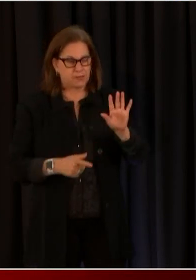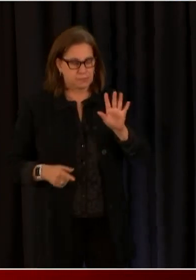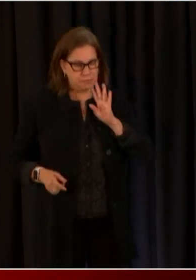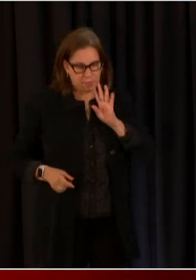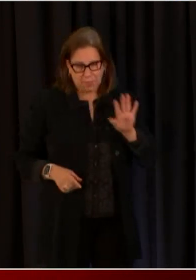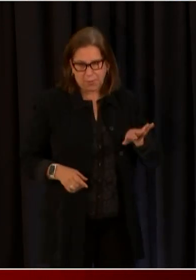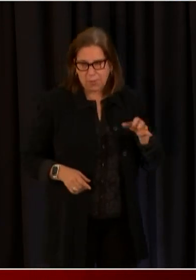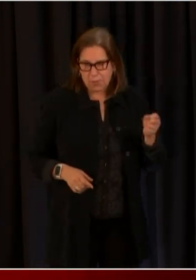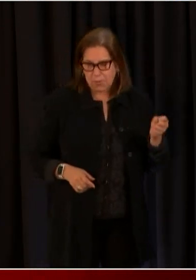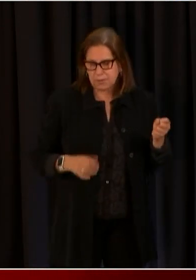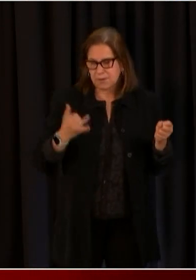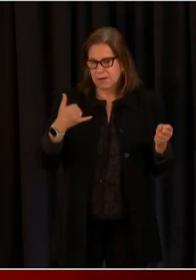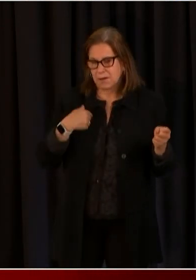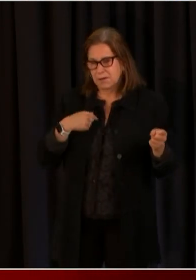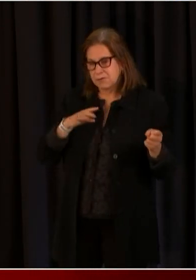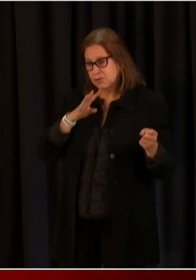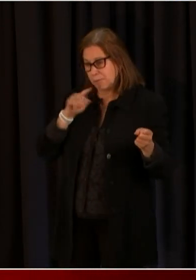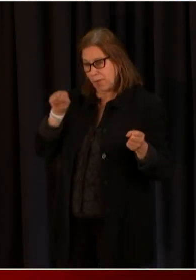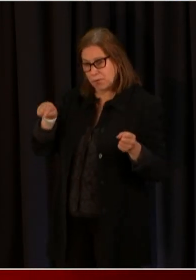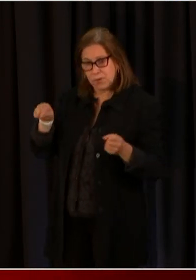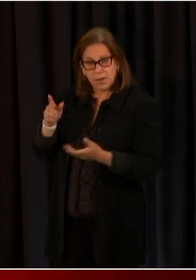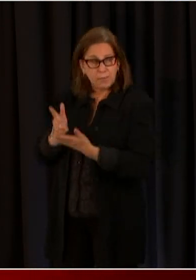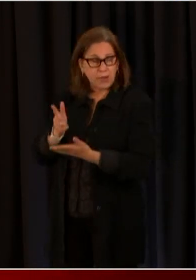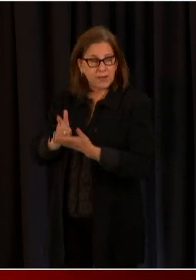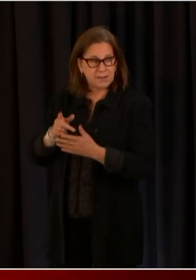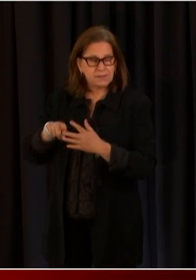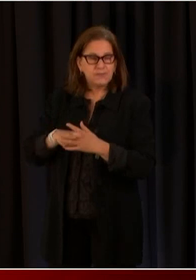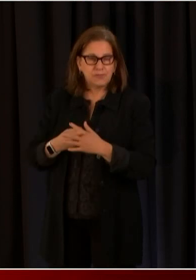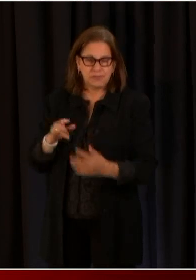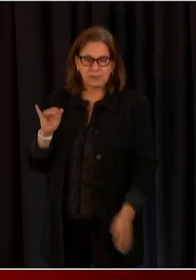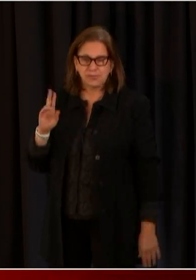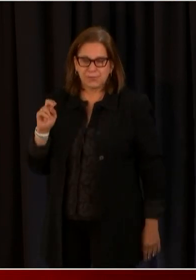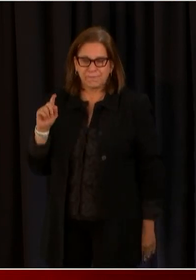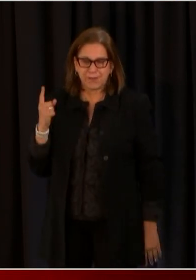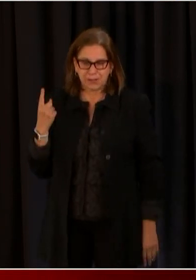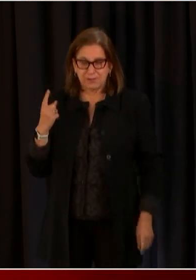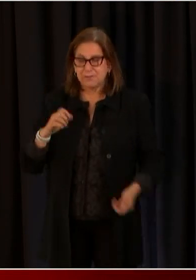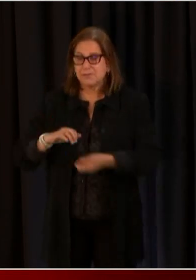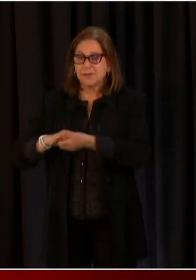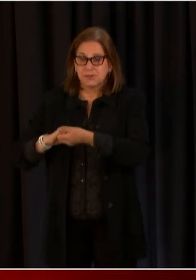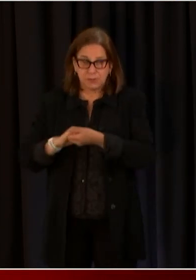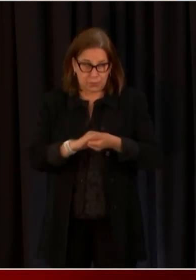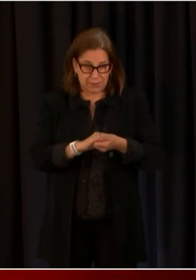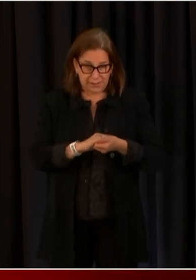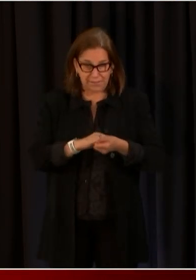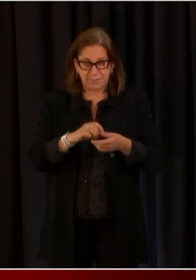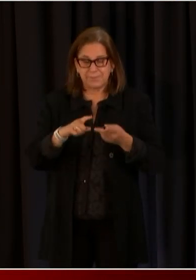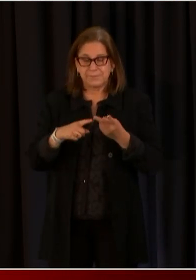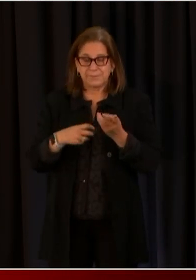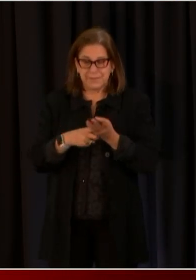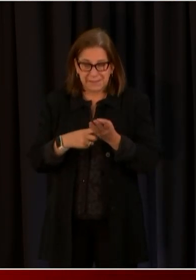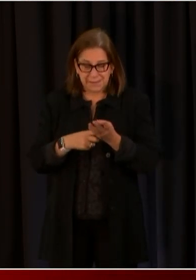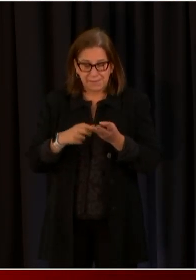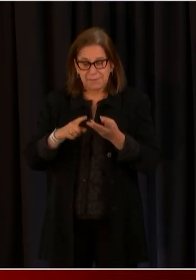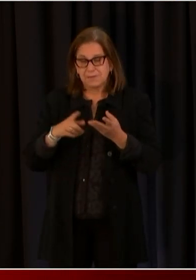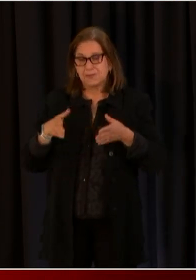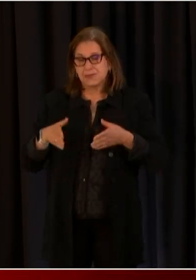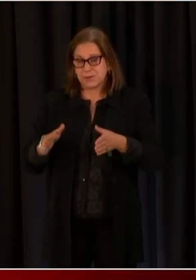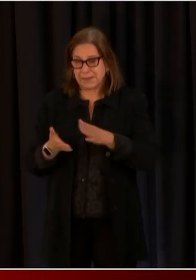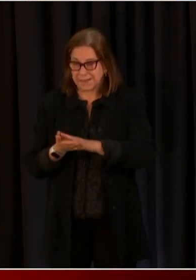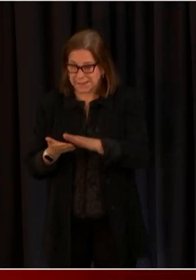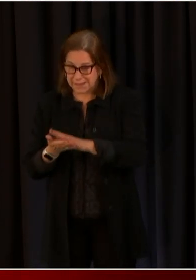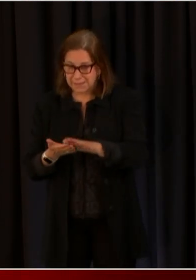like. Towing of vehicles violating parking zones, street sweeping and sweep